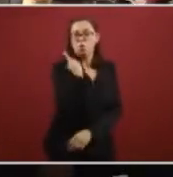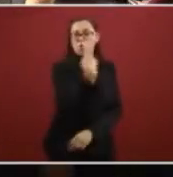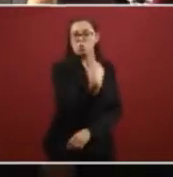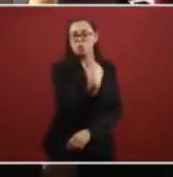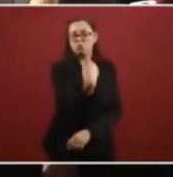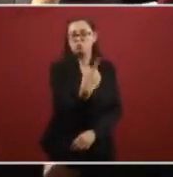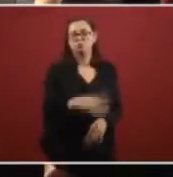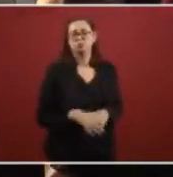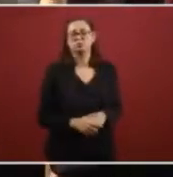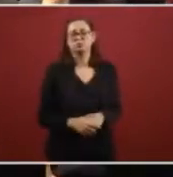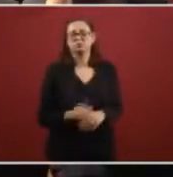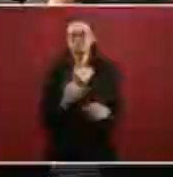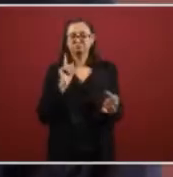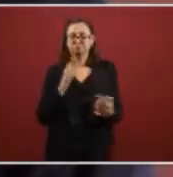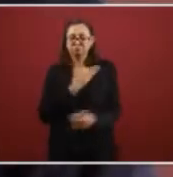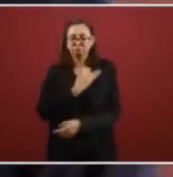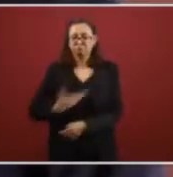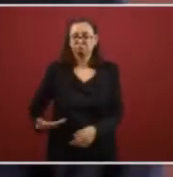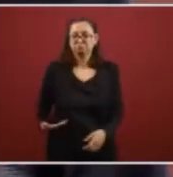where the president would only